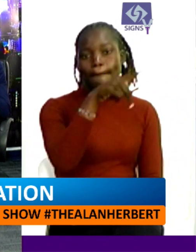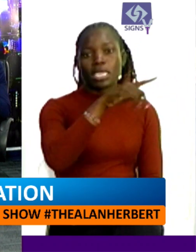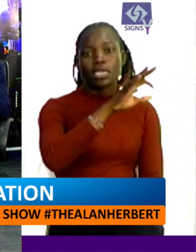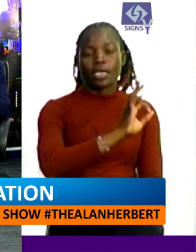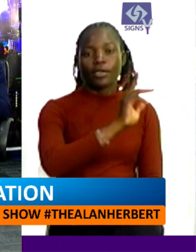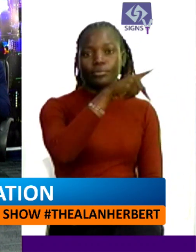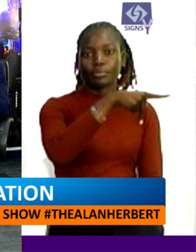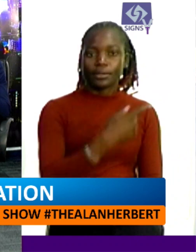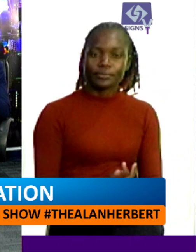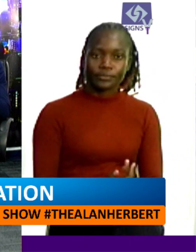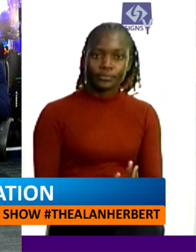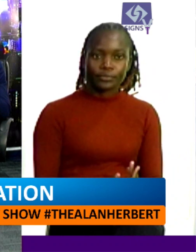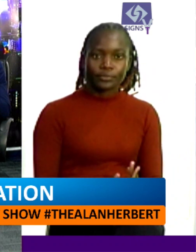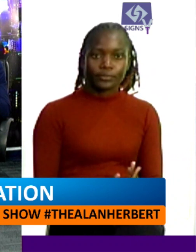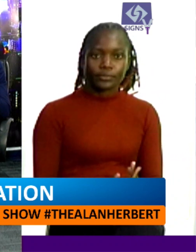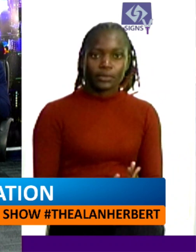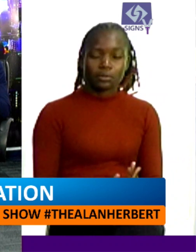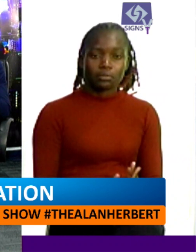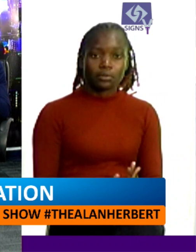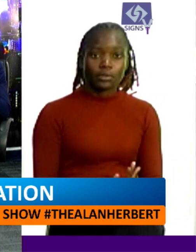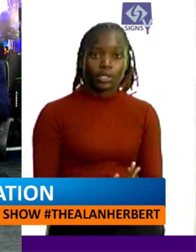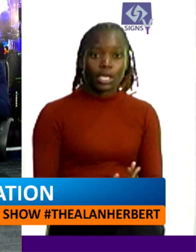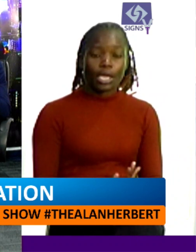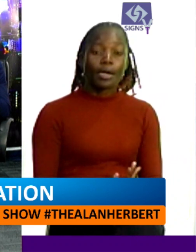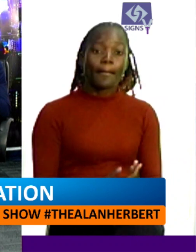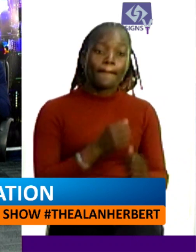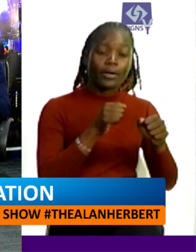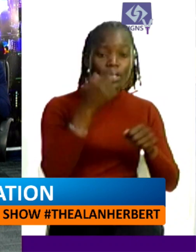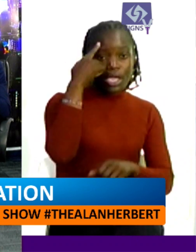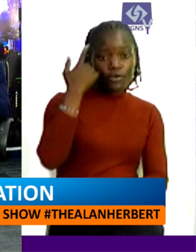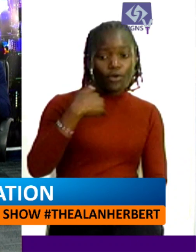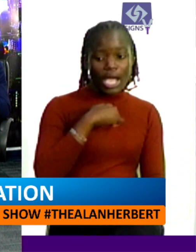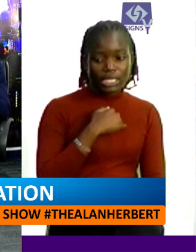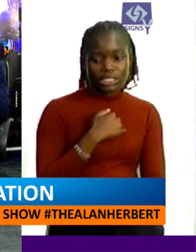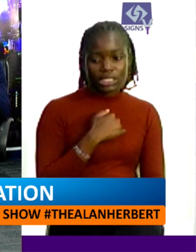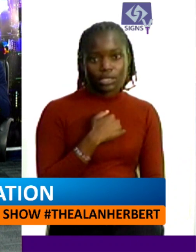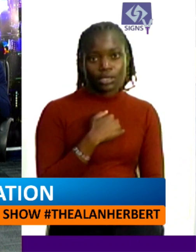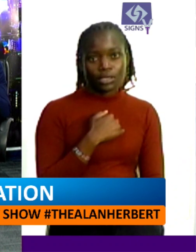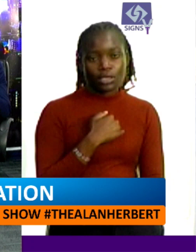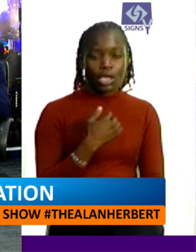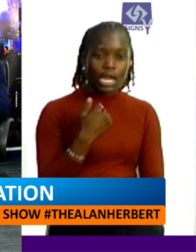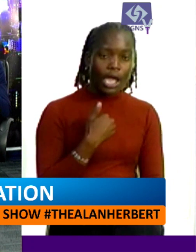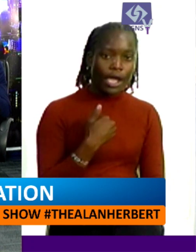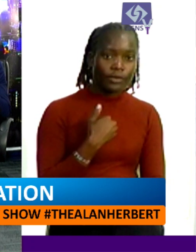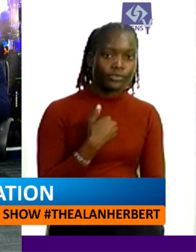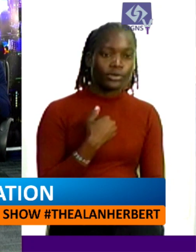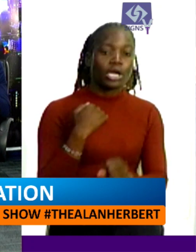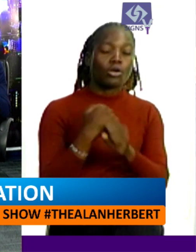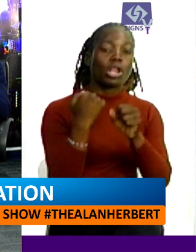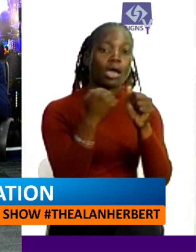PFP, in order to for us to have a collaborative